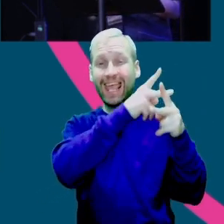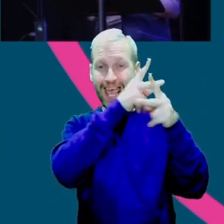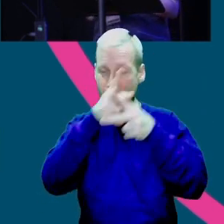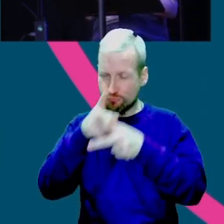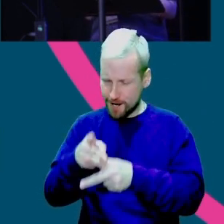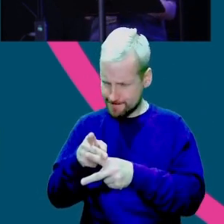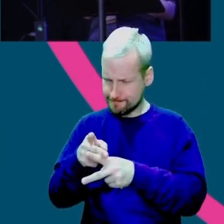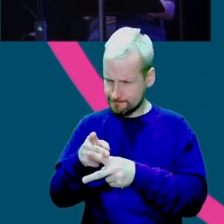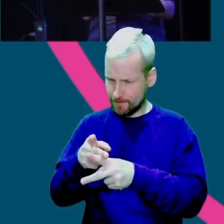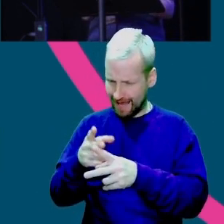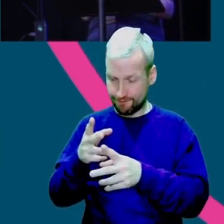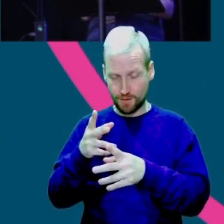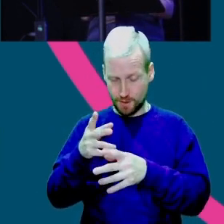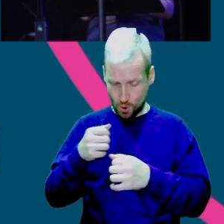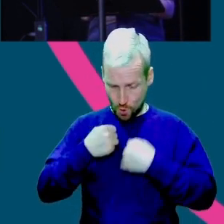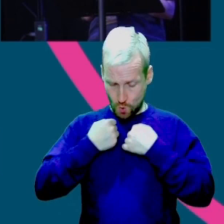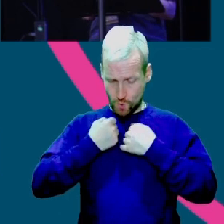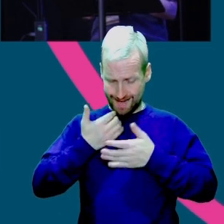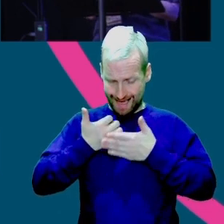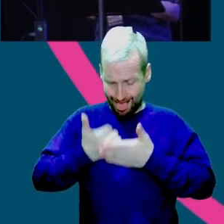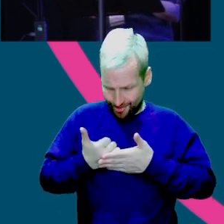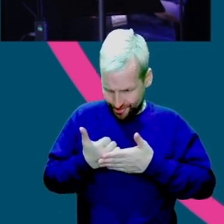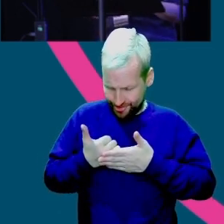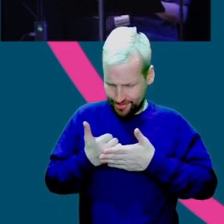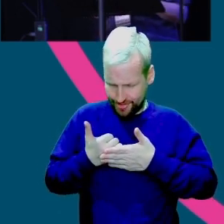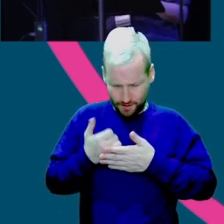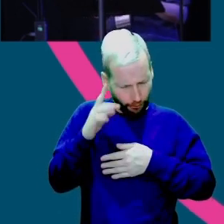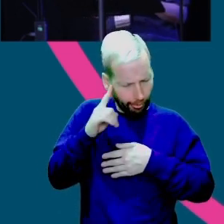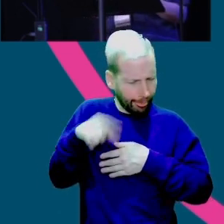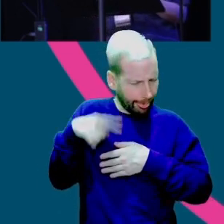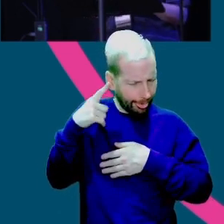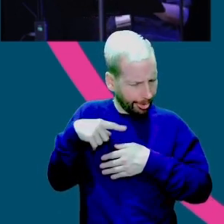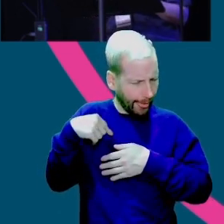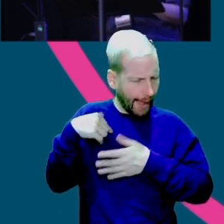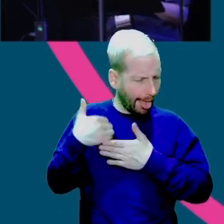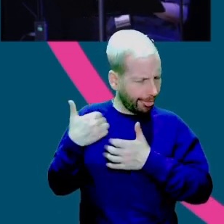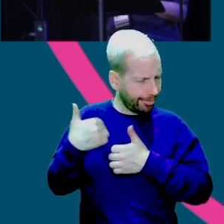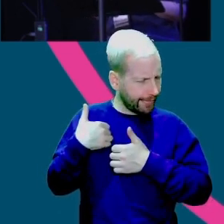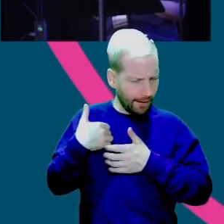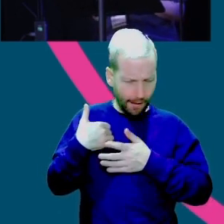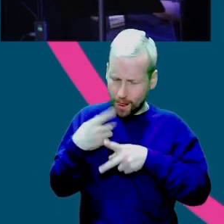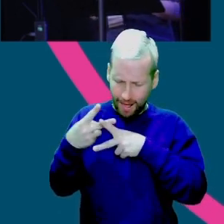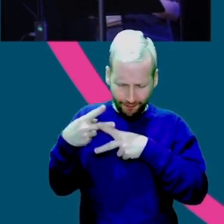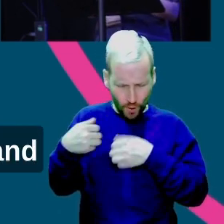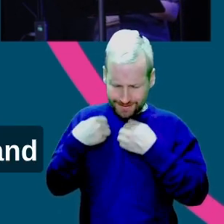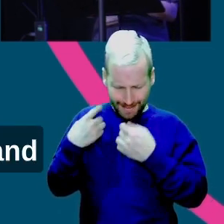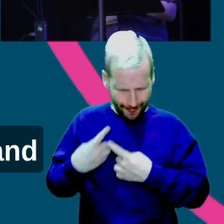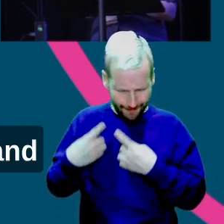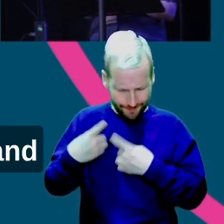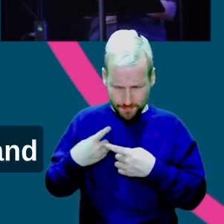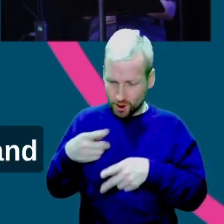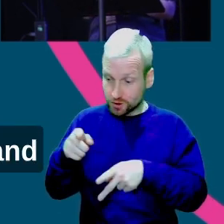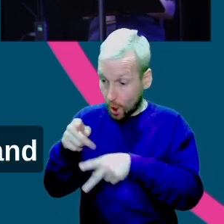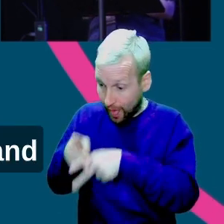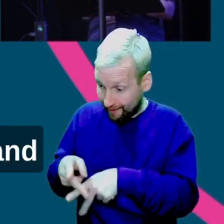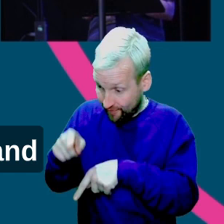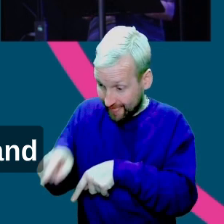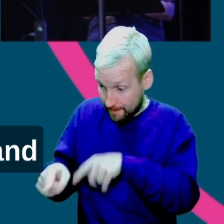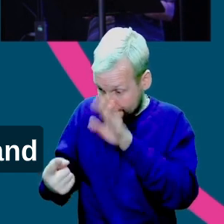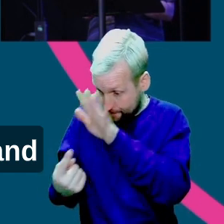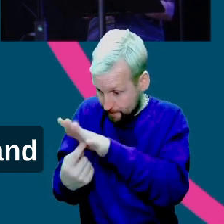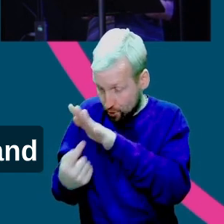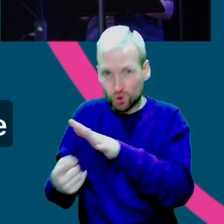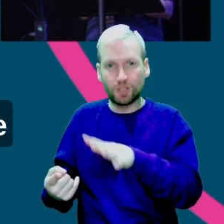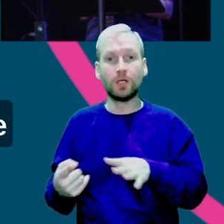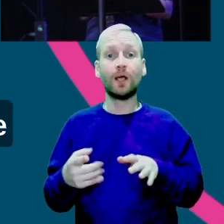difficulty maintaining their own health and well-being in order to support the people they care for. So this current pilot is covering